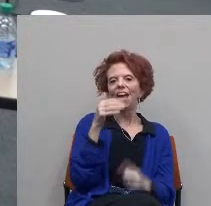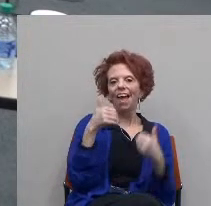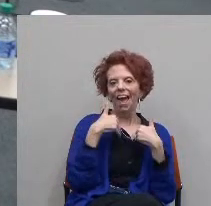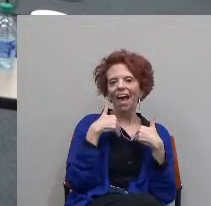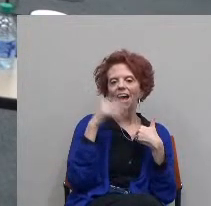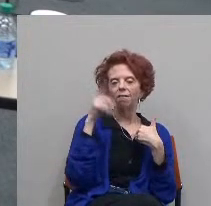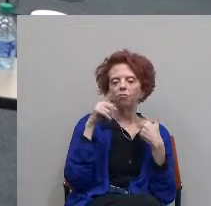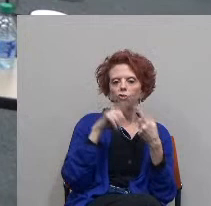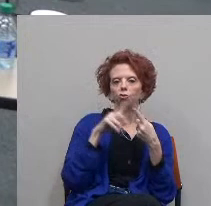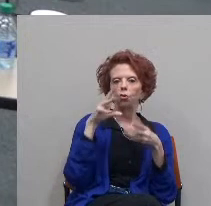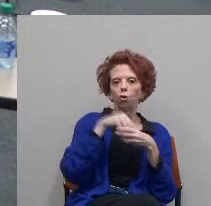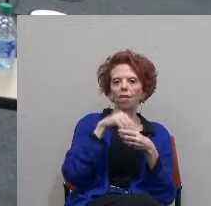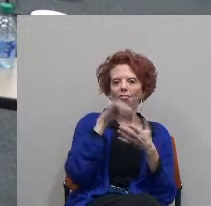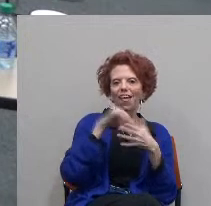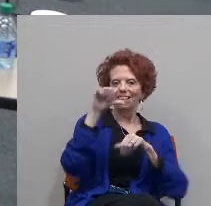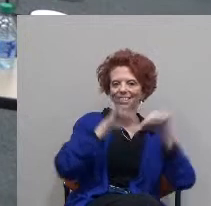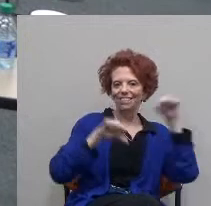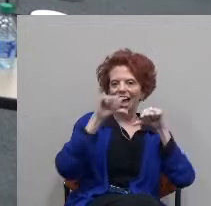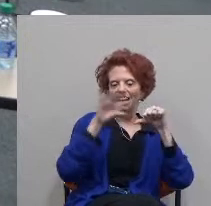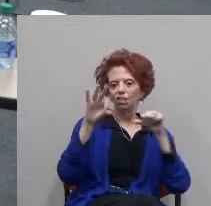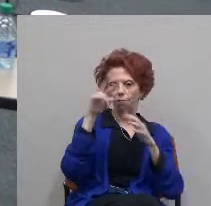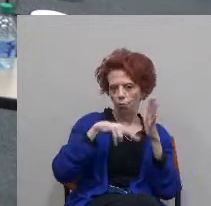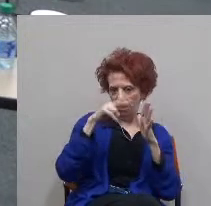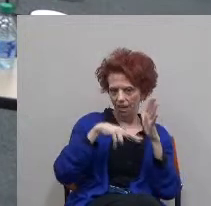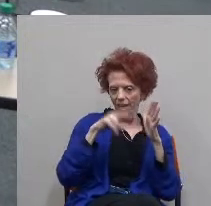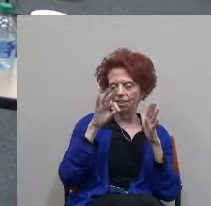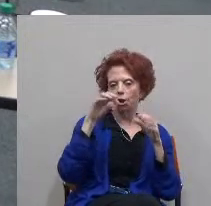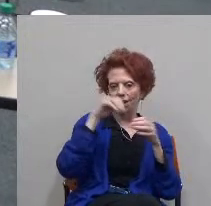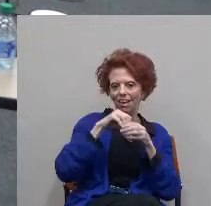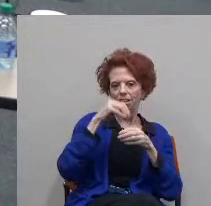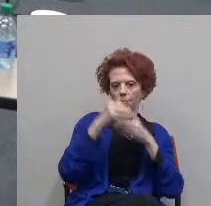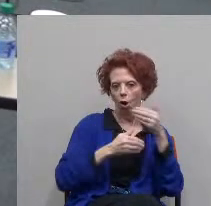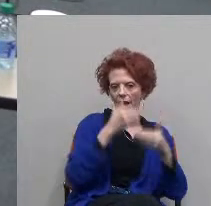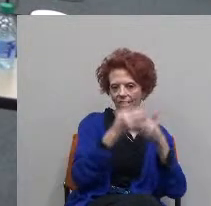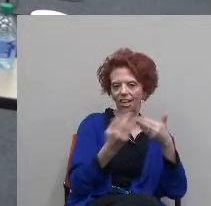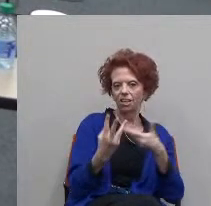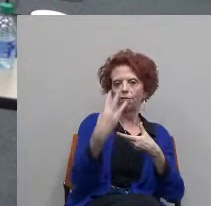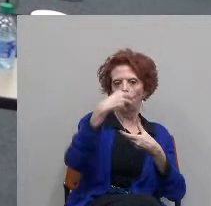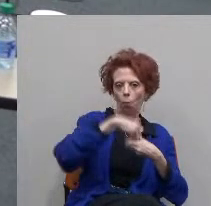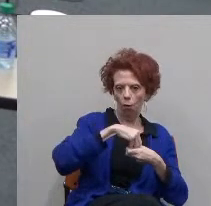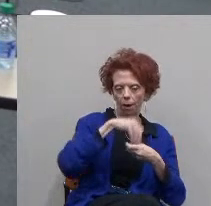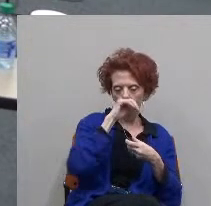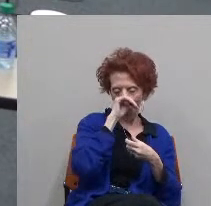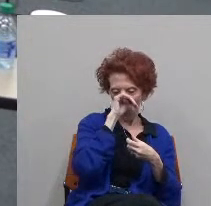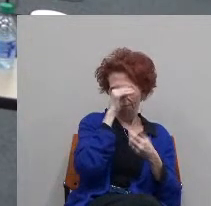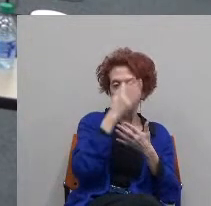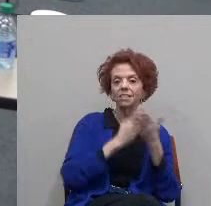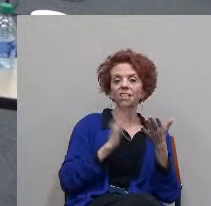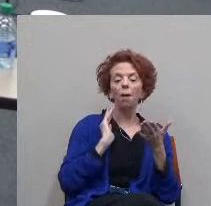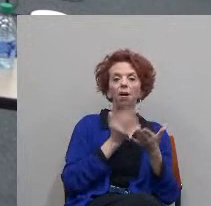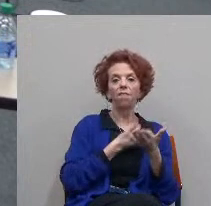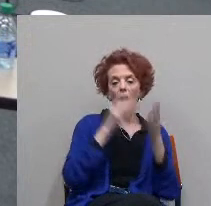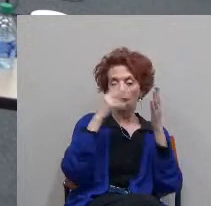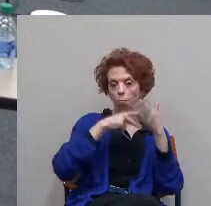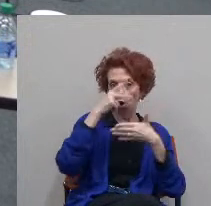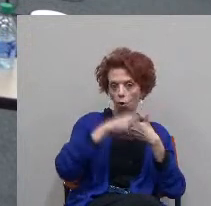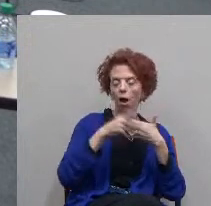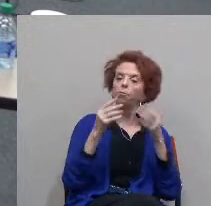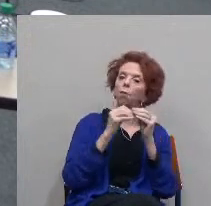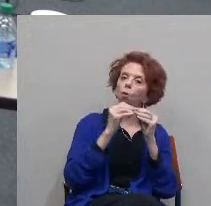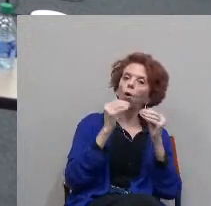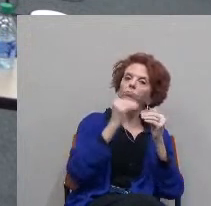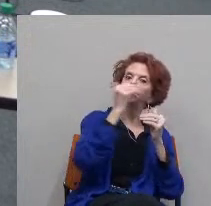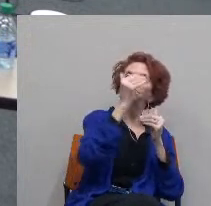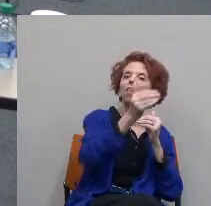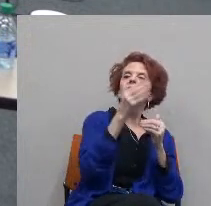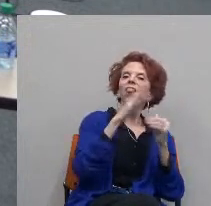completers would need that science of reading. So they are in the process of incorporating. Some of our teacher prep programs are a little further